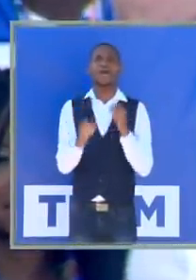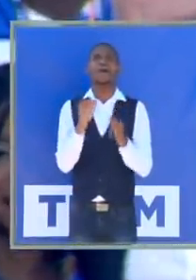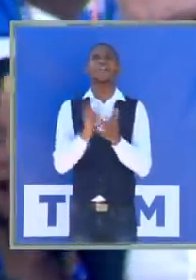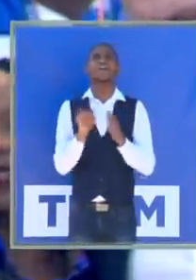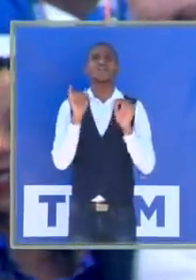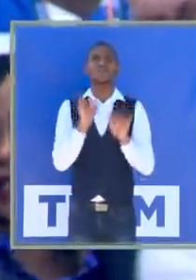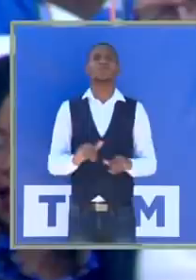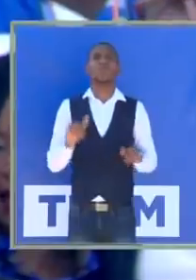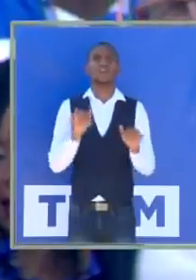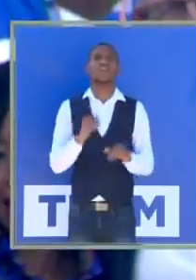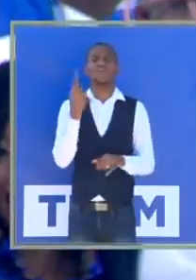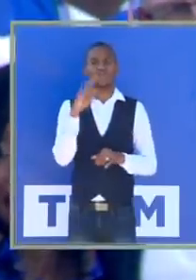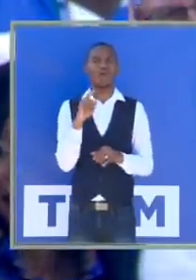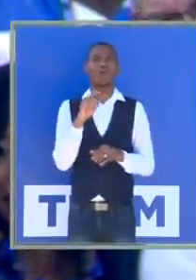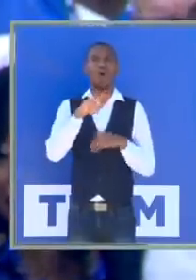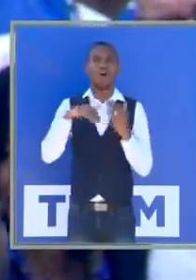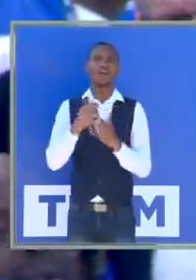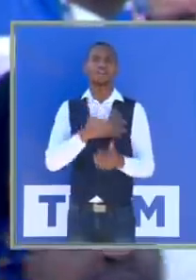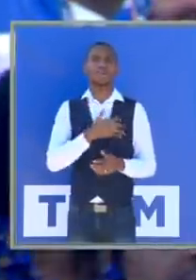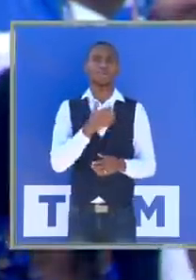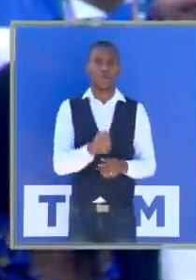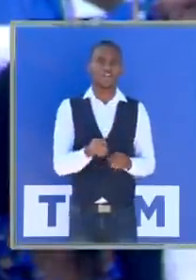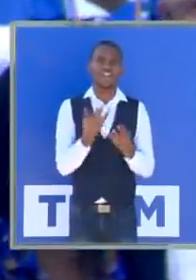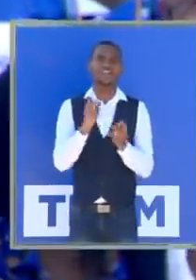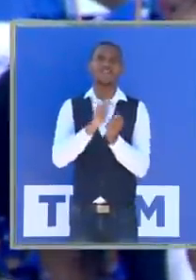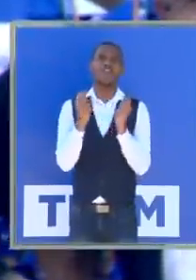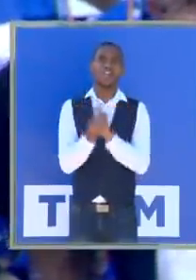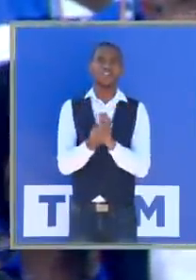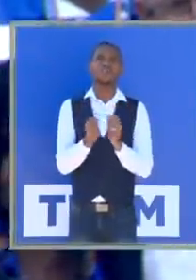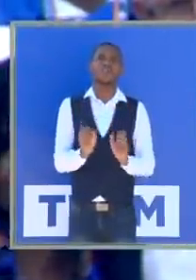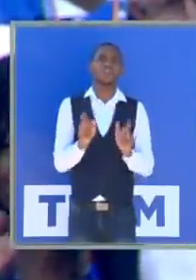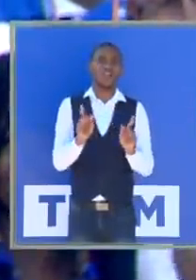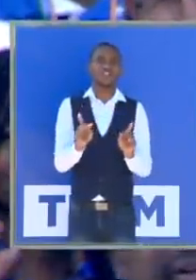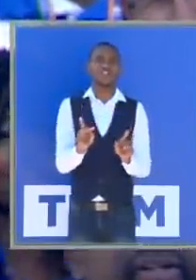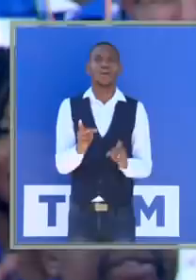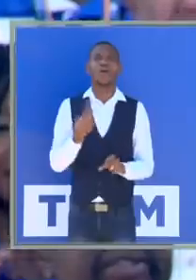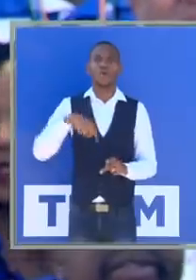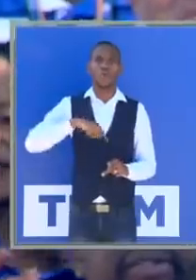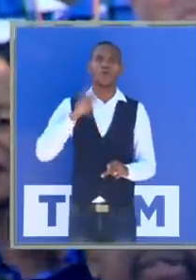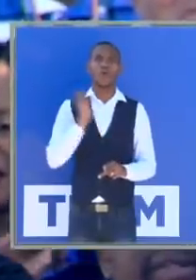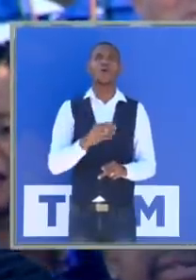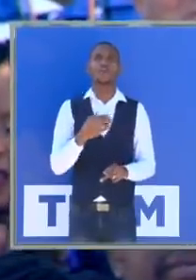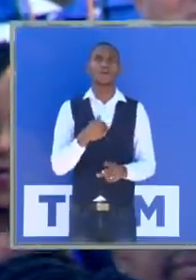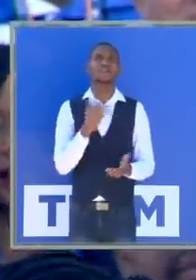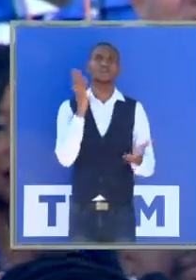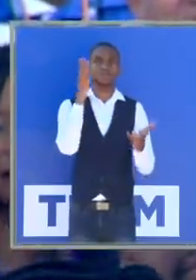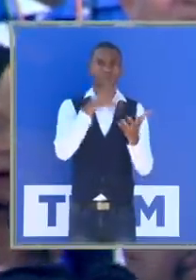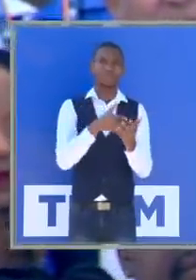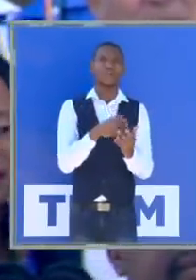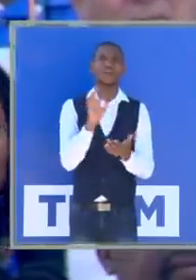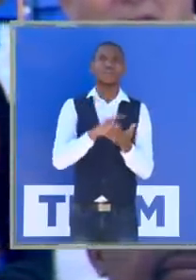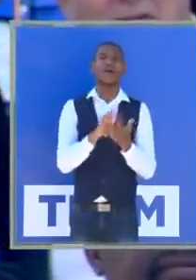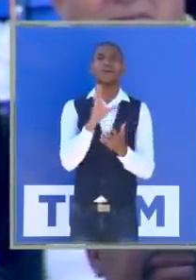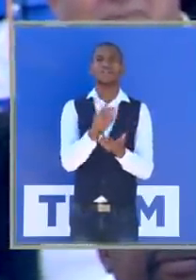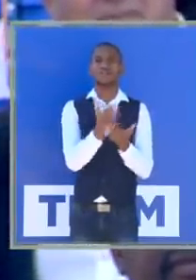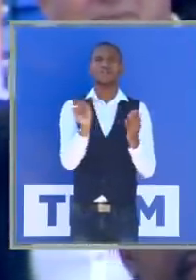for all. Let us be brave and give change a chance. We all must turn out. And I'm asking South